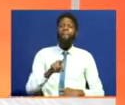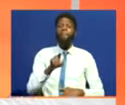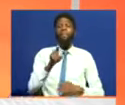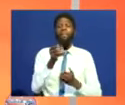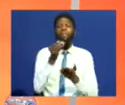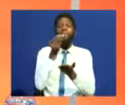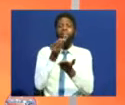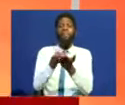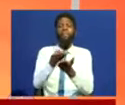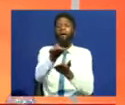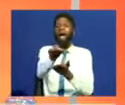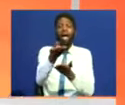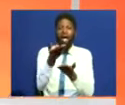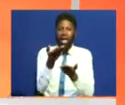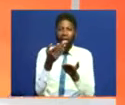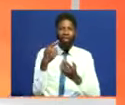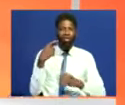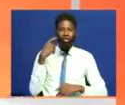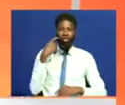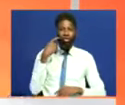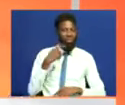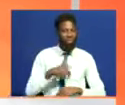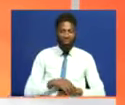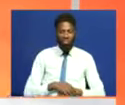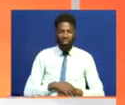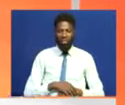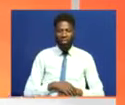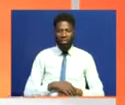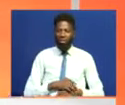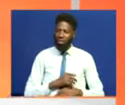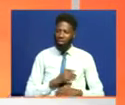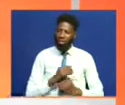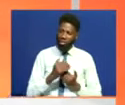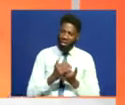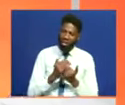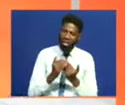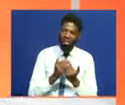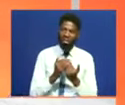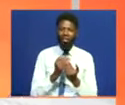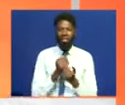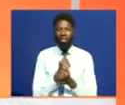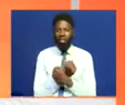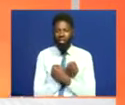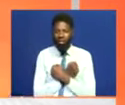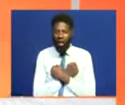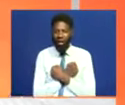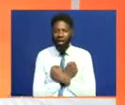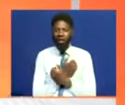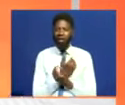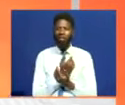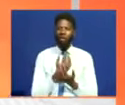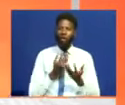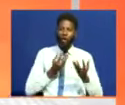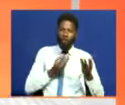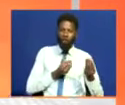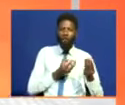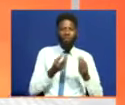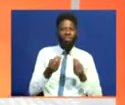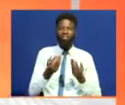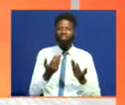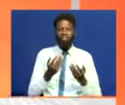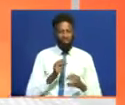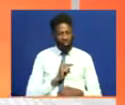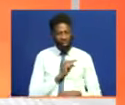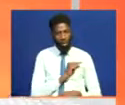or airtime. Okay. Courtesy, love, being gentle, you know, those are things that are natural. So when you meet someone